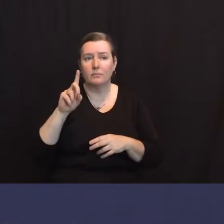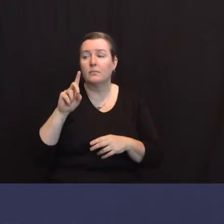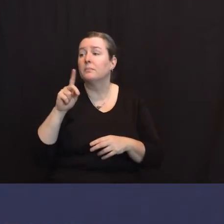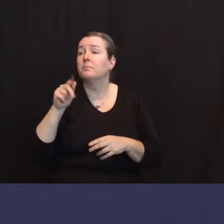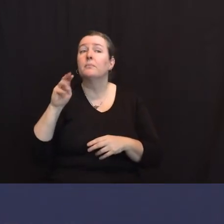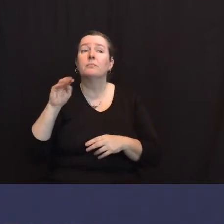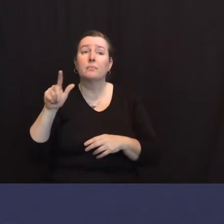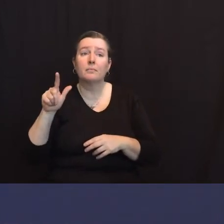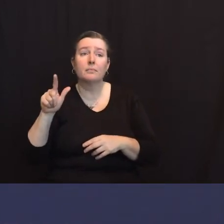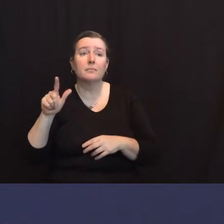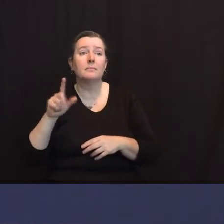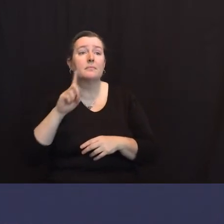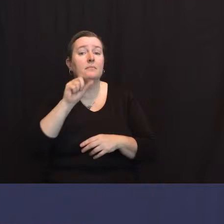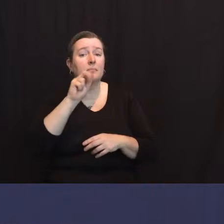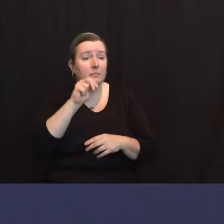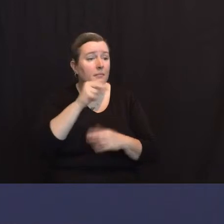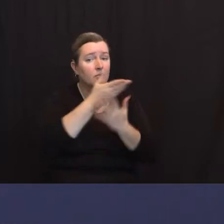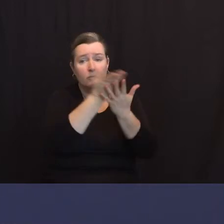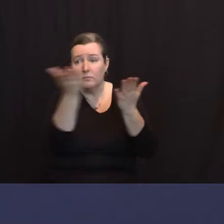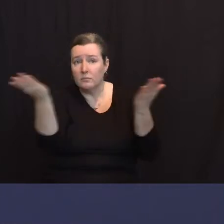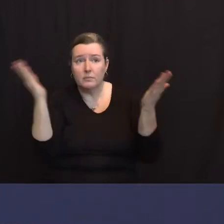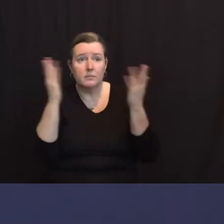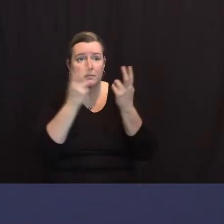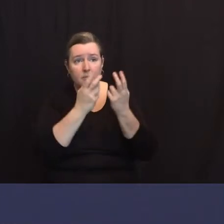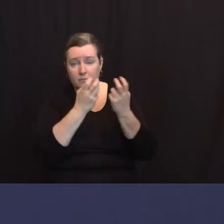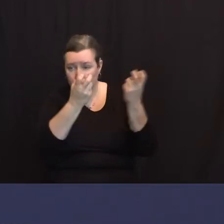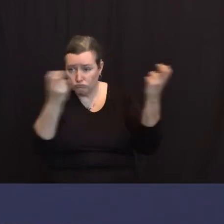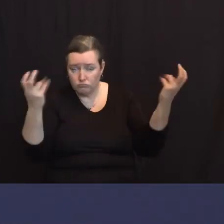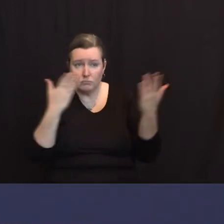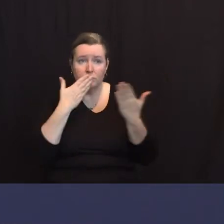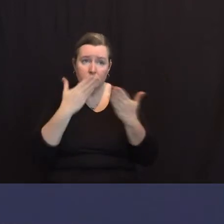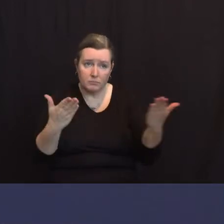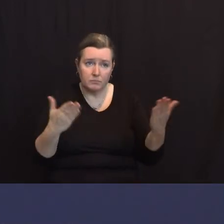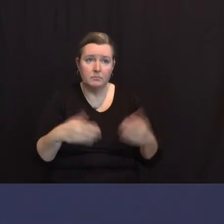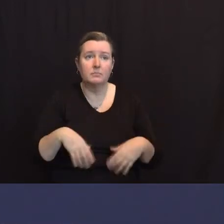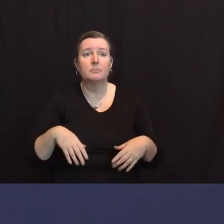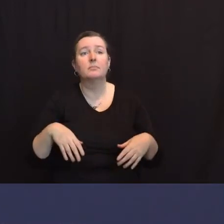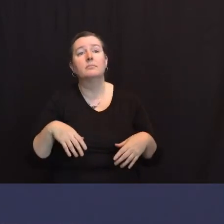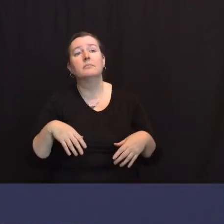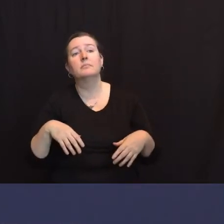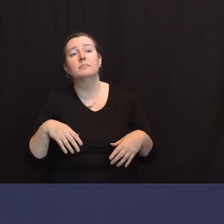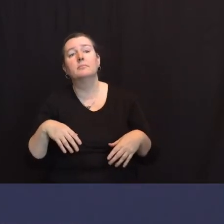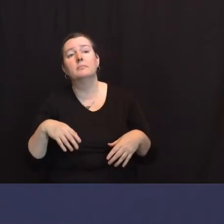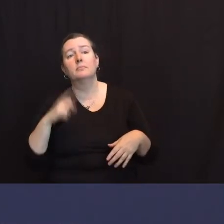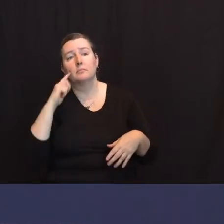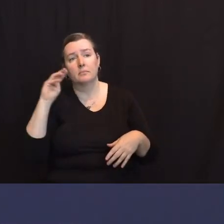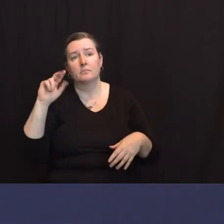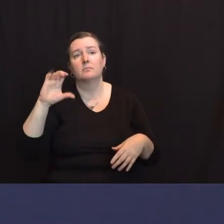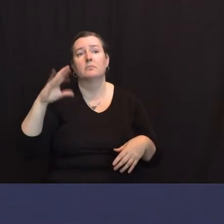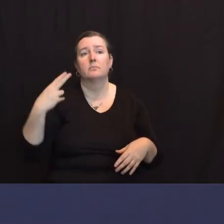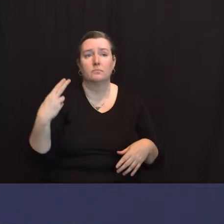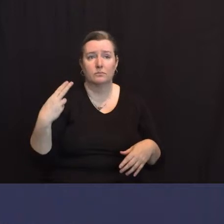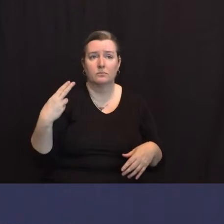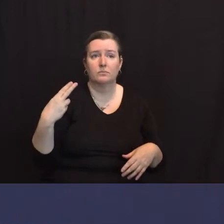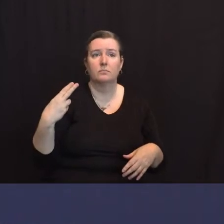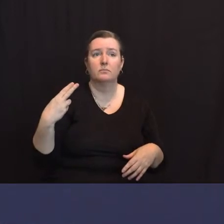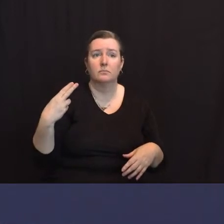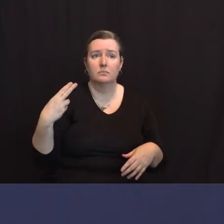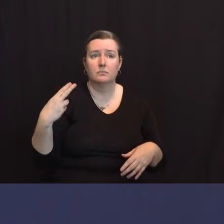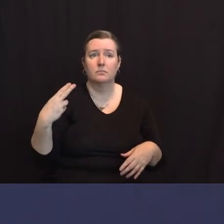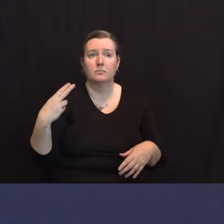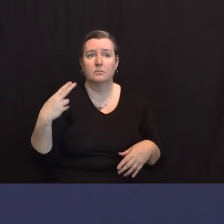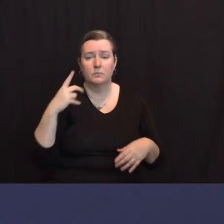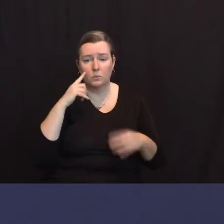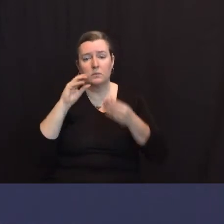Again, I think we're in I think the month of March is an inflection period. So we've come down off the peaks without question. That's